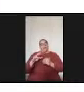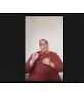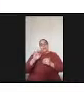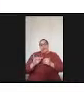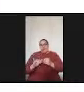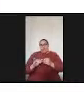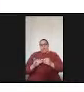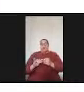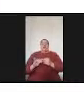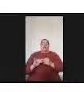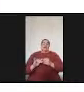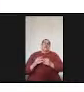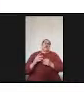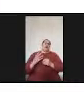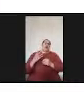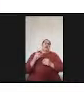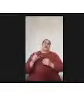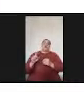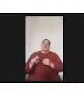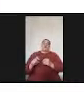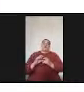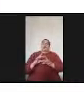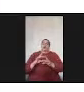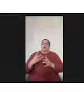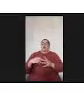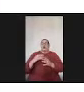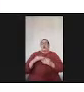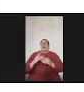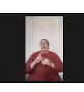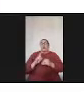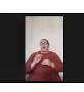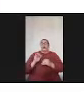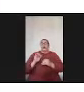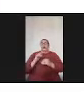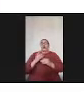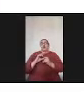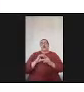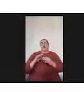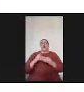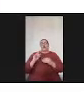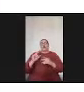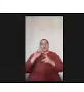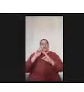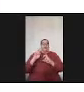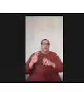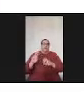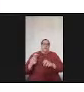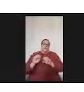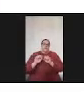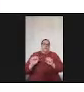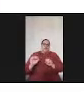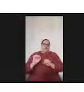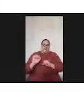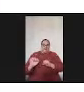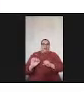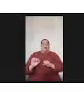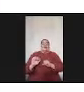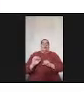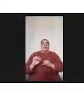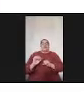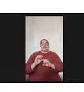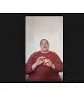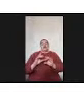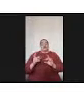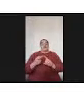They was supposed to start with the or started with the investigation stage, starting from